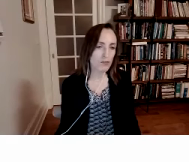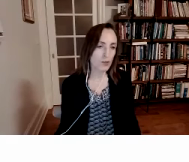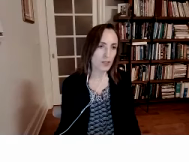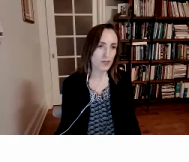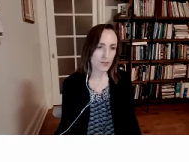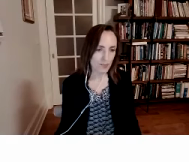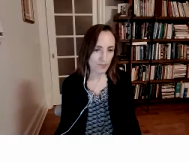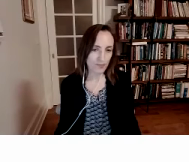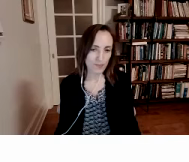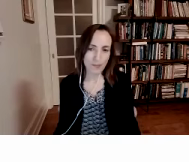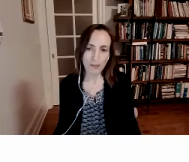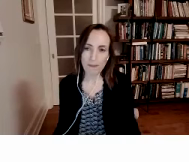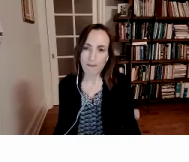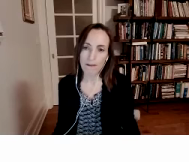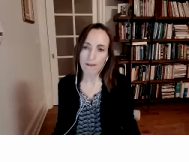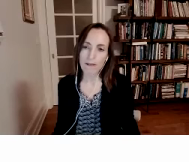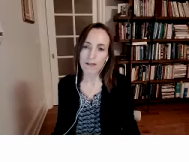and focus.